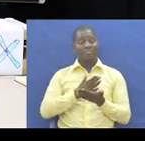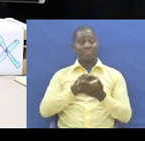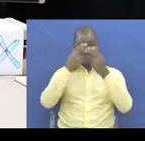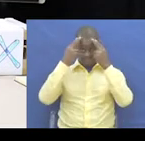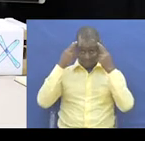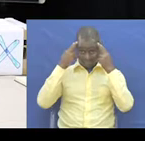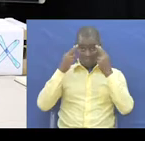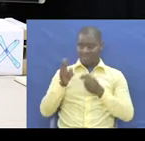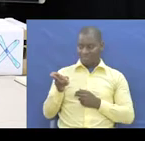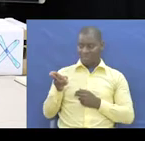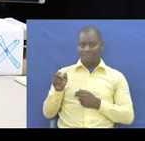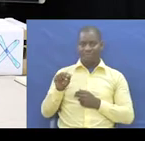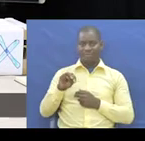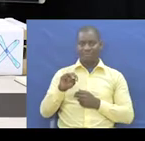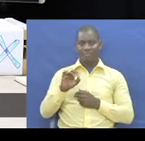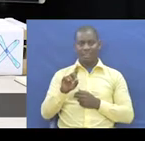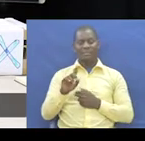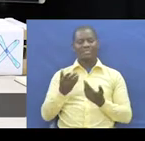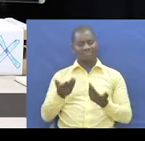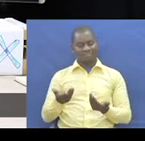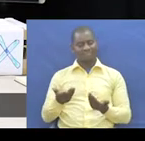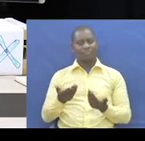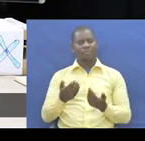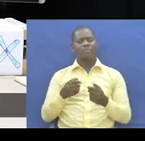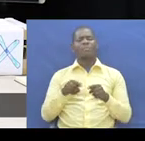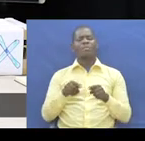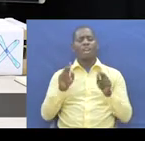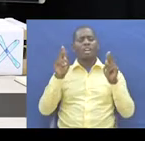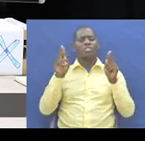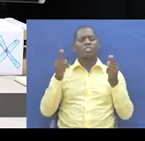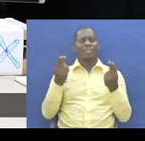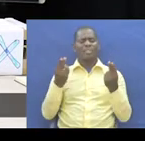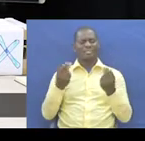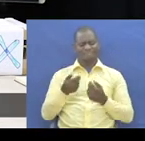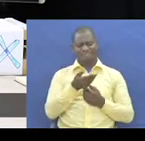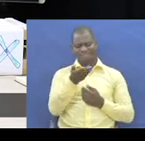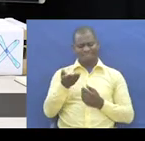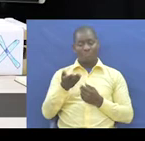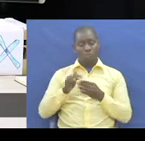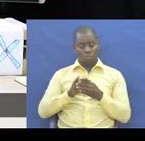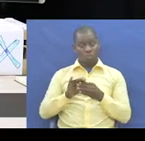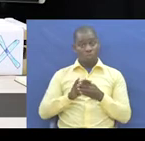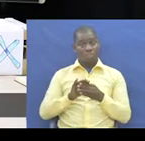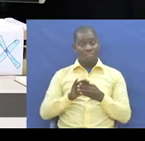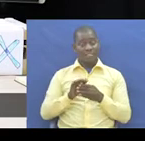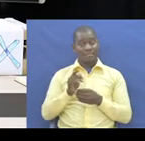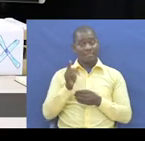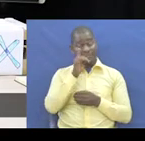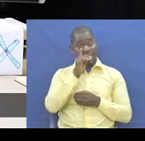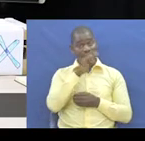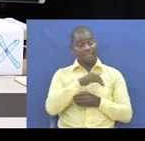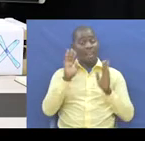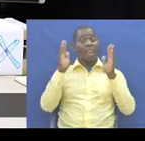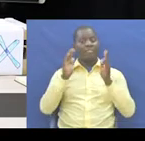physics, particularly in Form 1. Today we are going to see a very interesting topic of which every one of